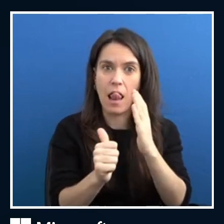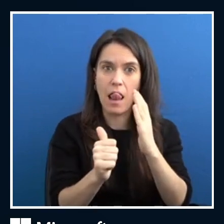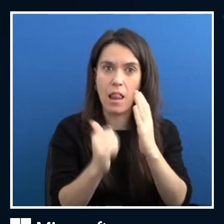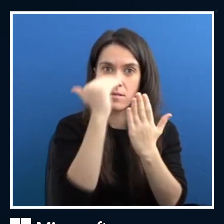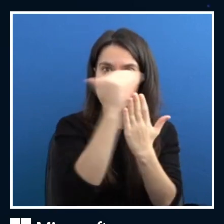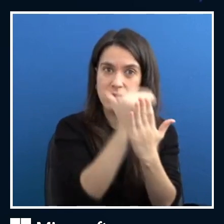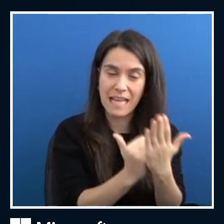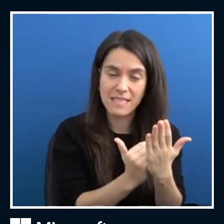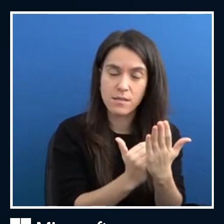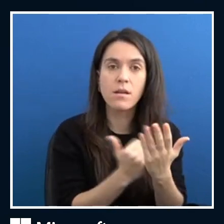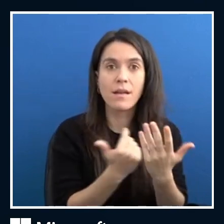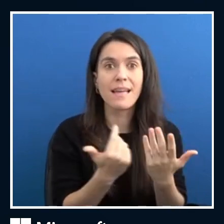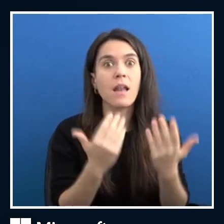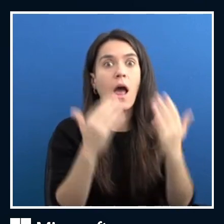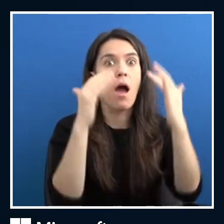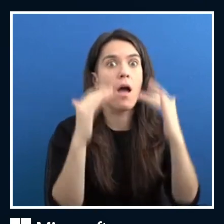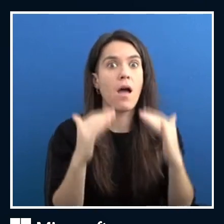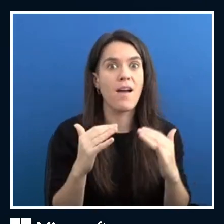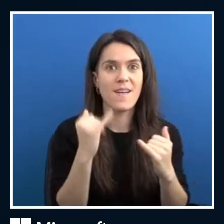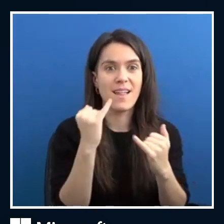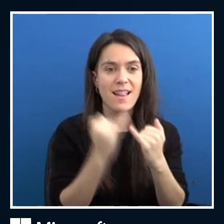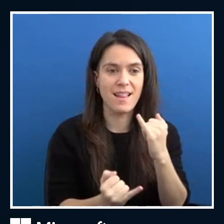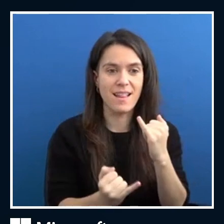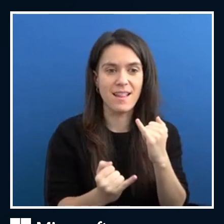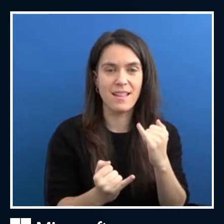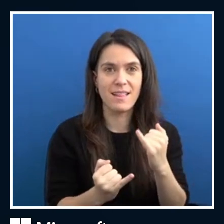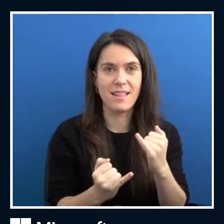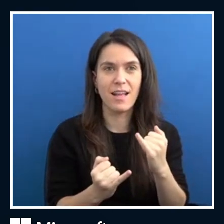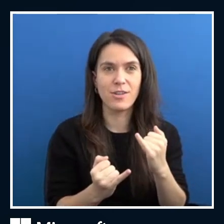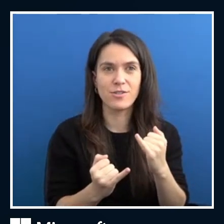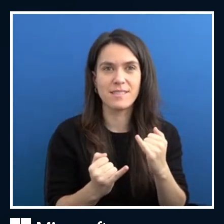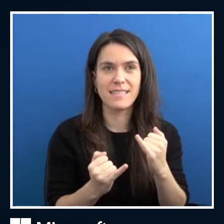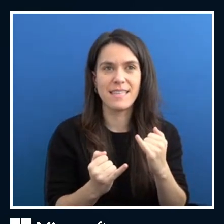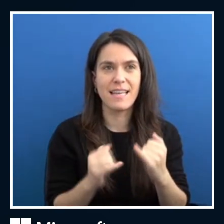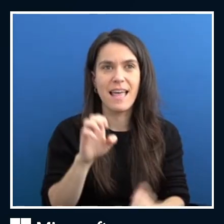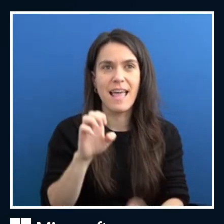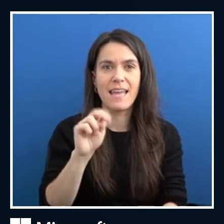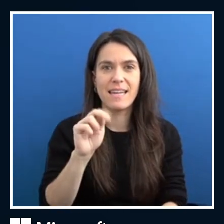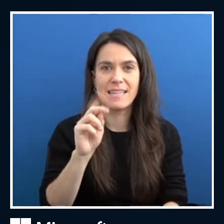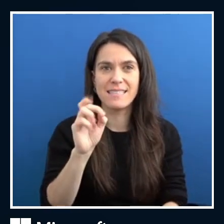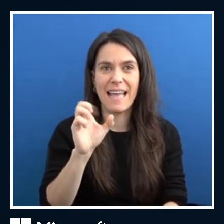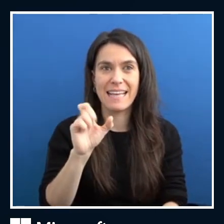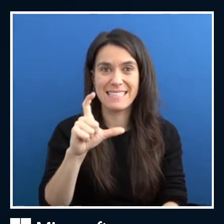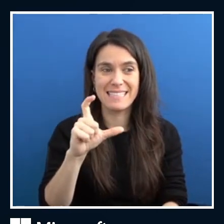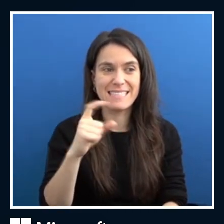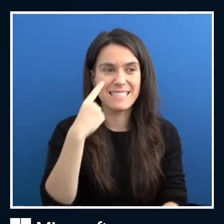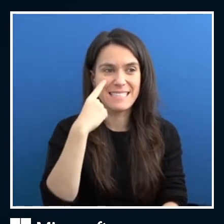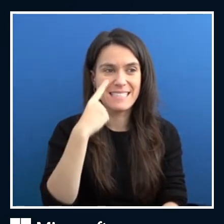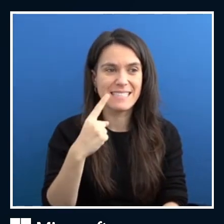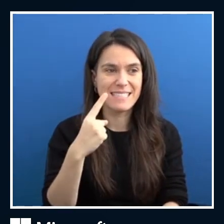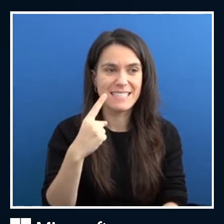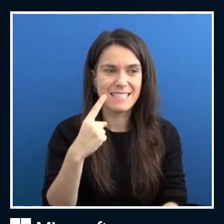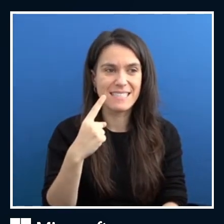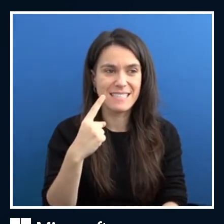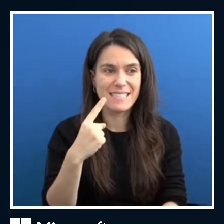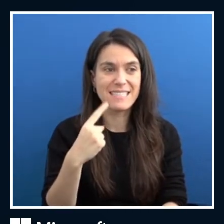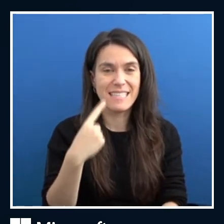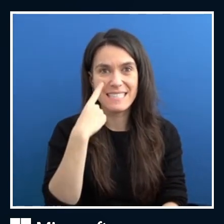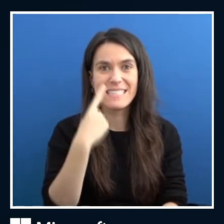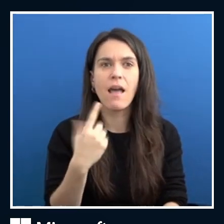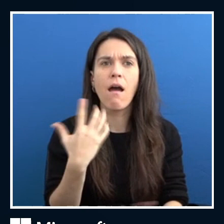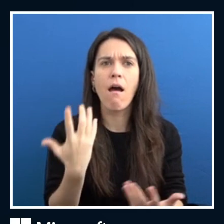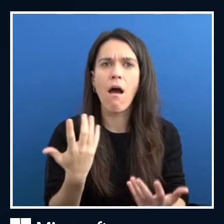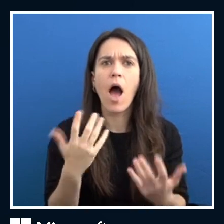now we have our index. The index is the way how you are going to save all the now structured